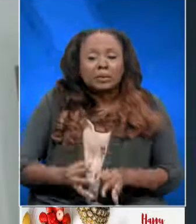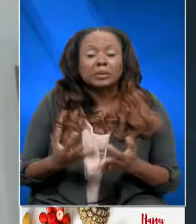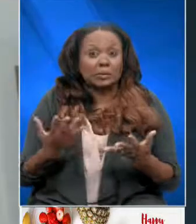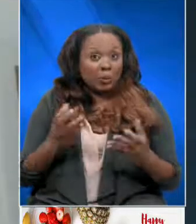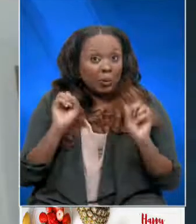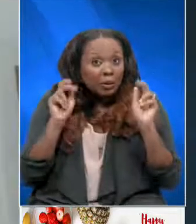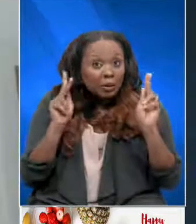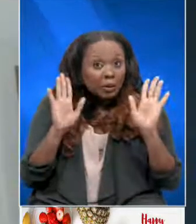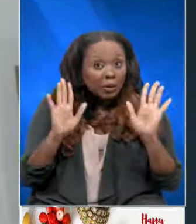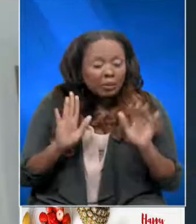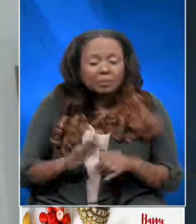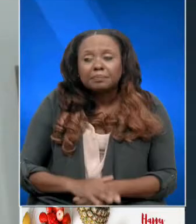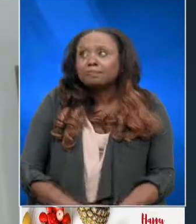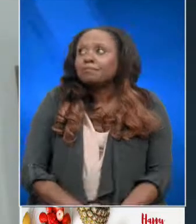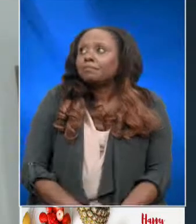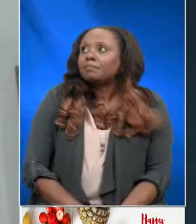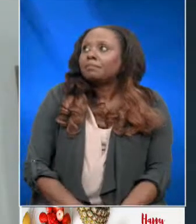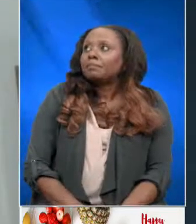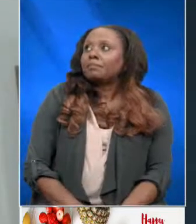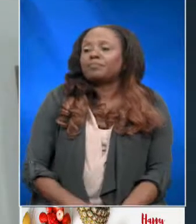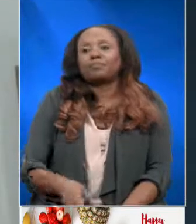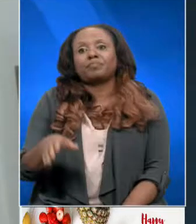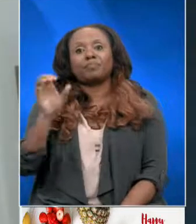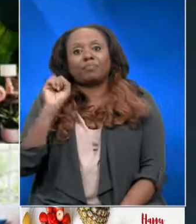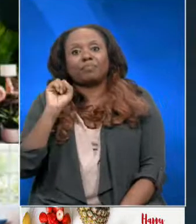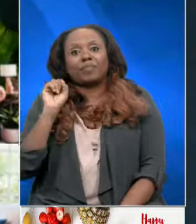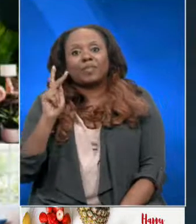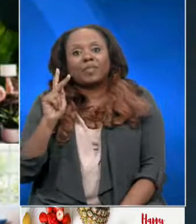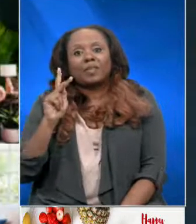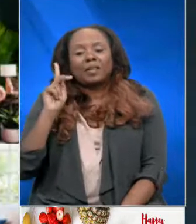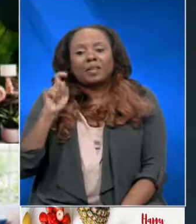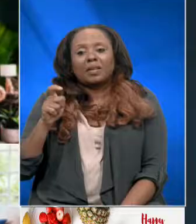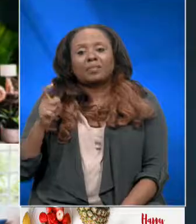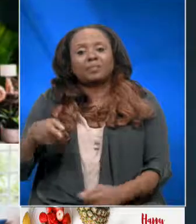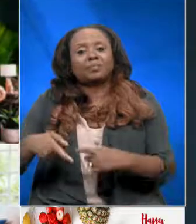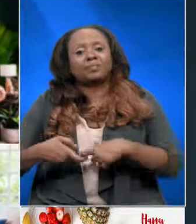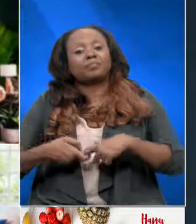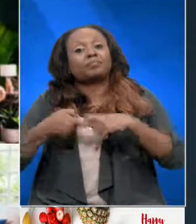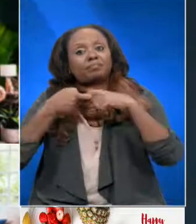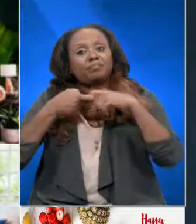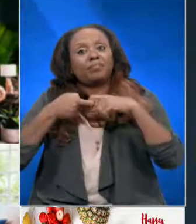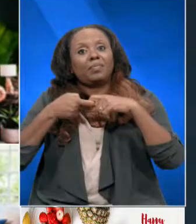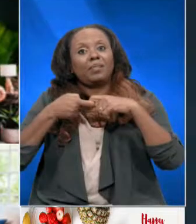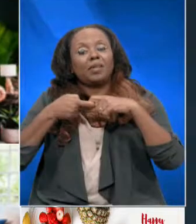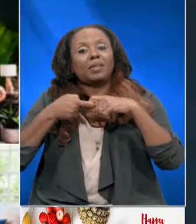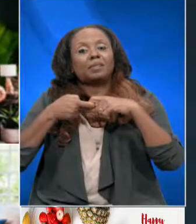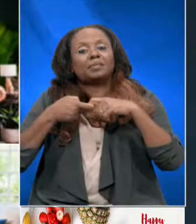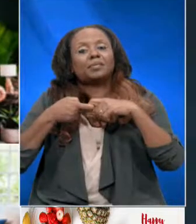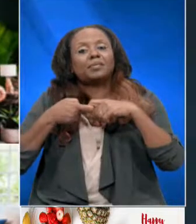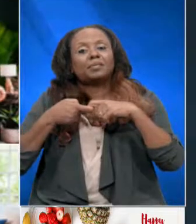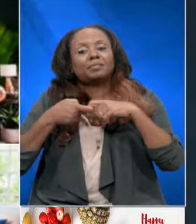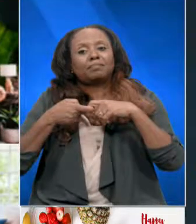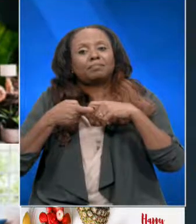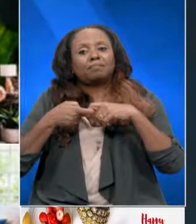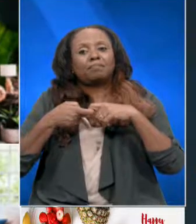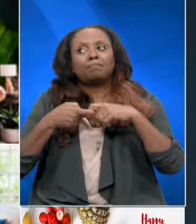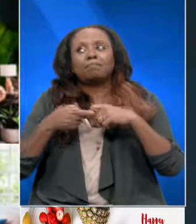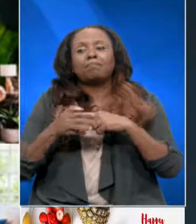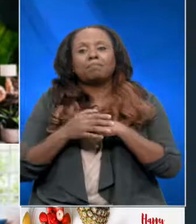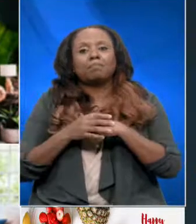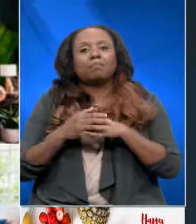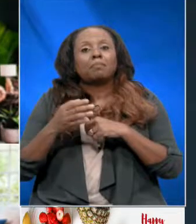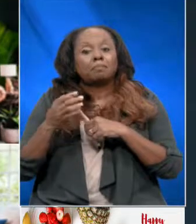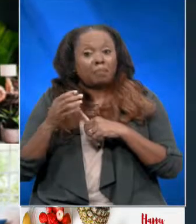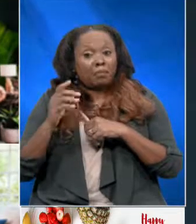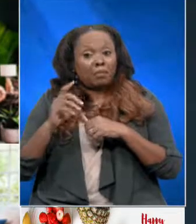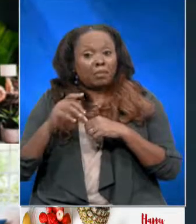the supermarket. Okay, we're going to take a break here, Marianne, and then when we come back on the other side, then we